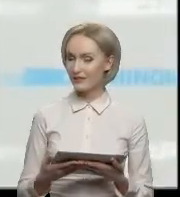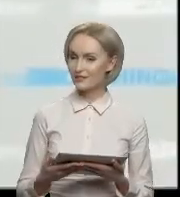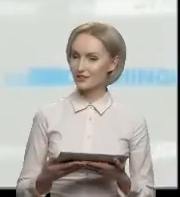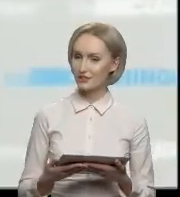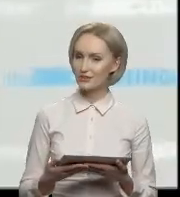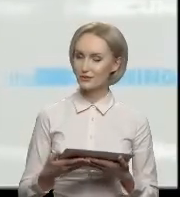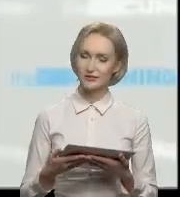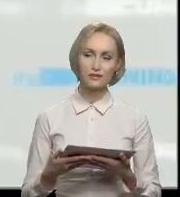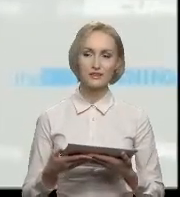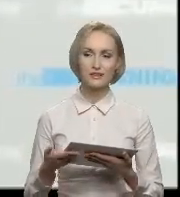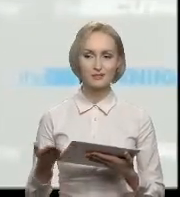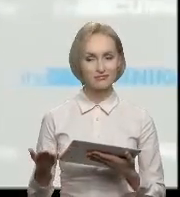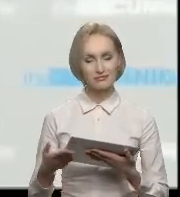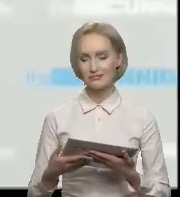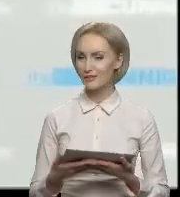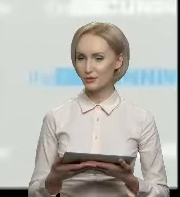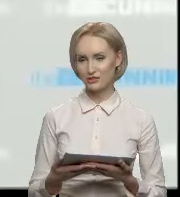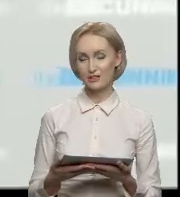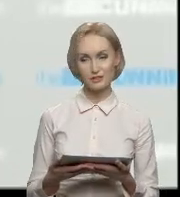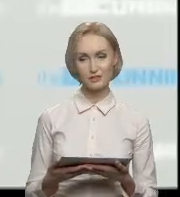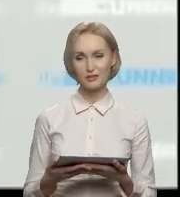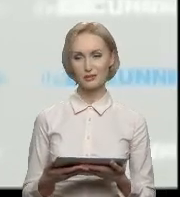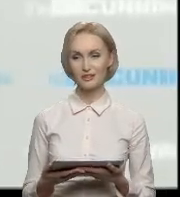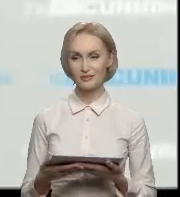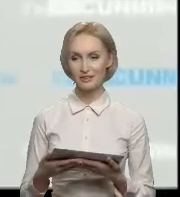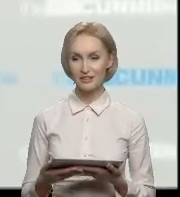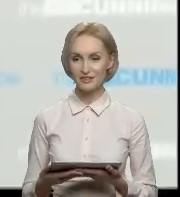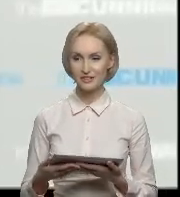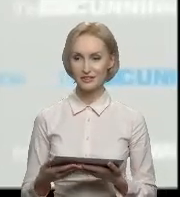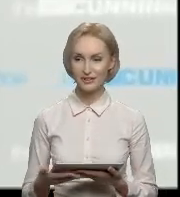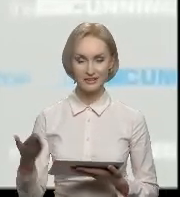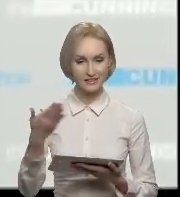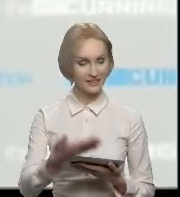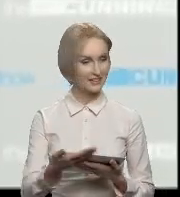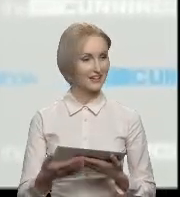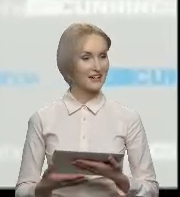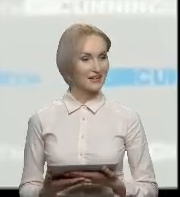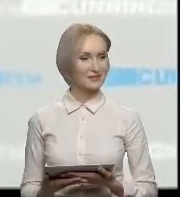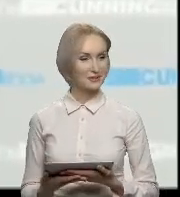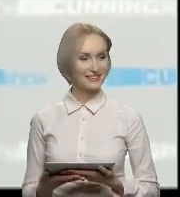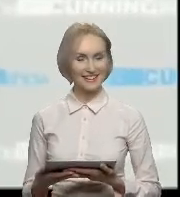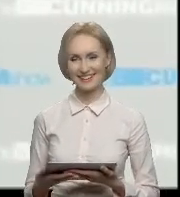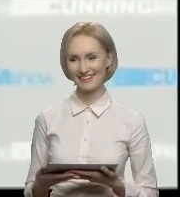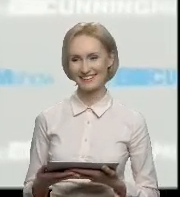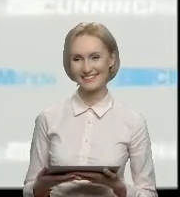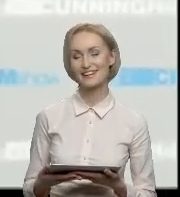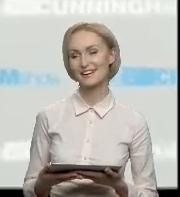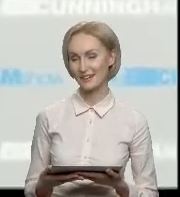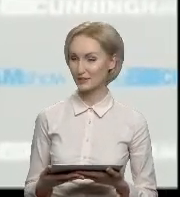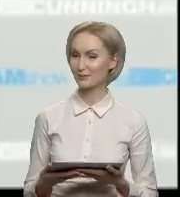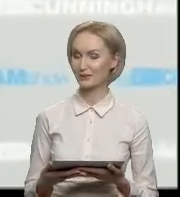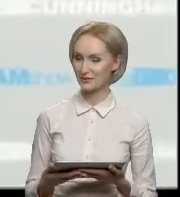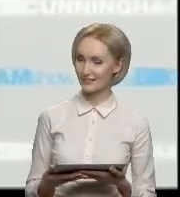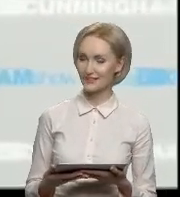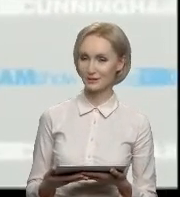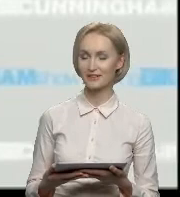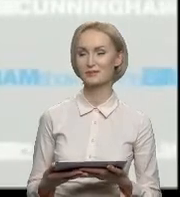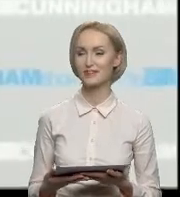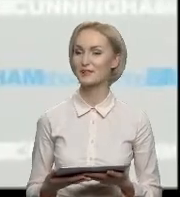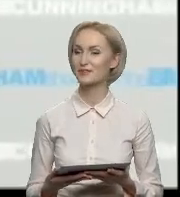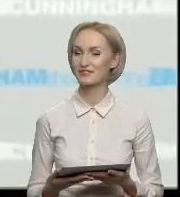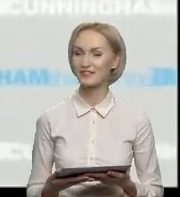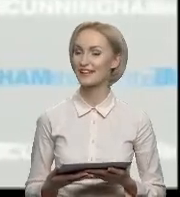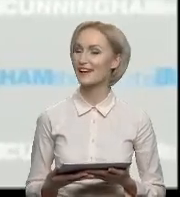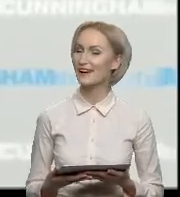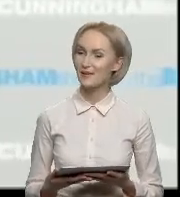The best friend in the middle. I told you when I first met her, when she was walking with that boy, that she was messing around with, she said they were just friends. I told you